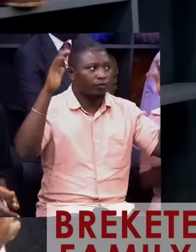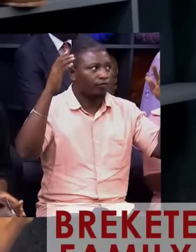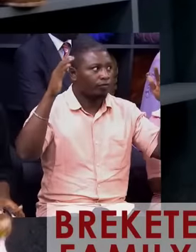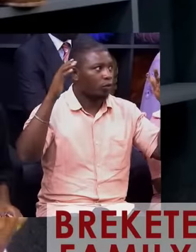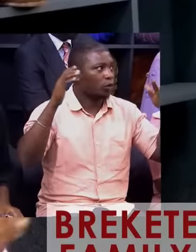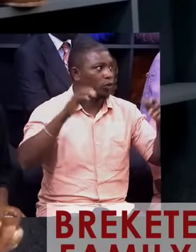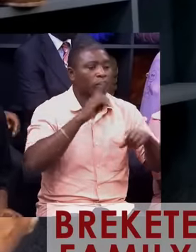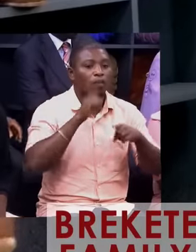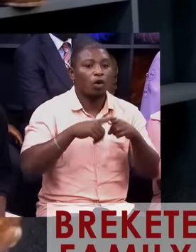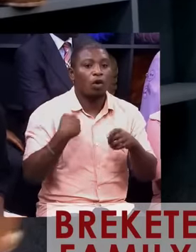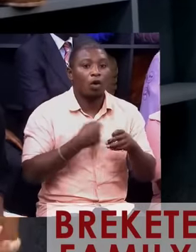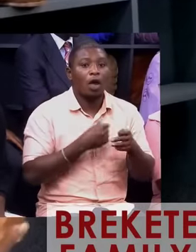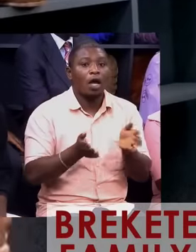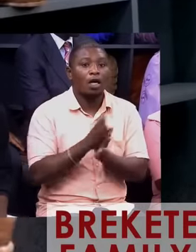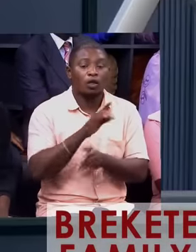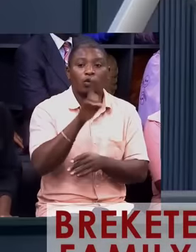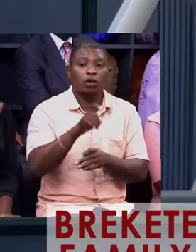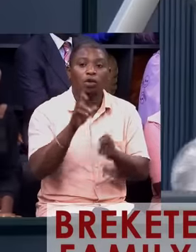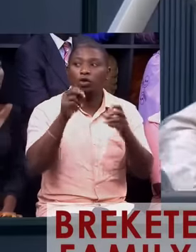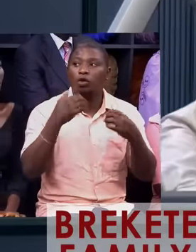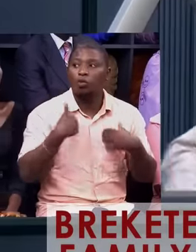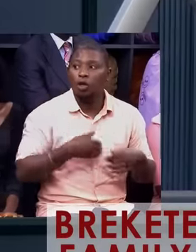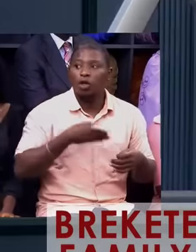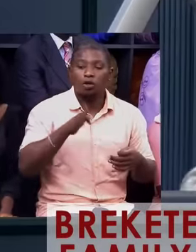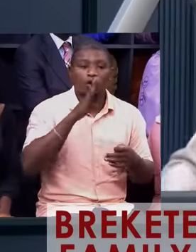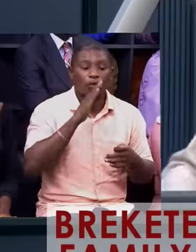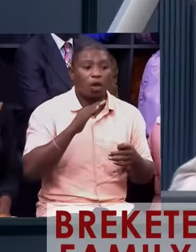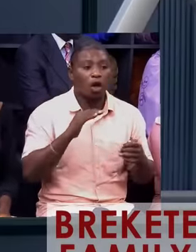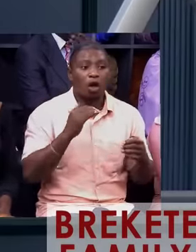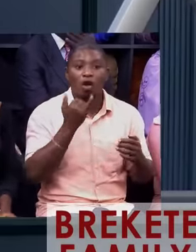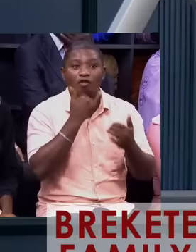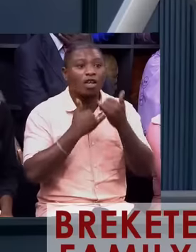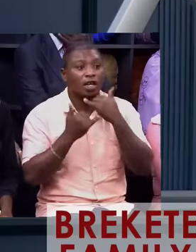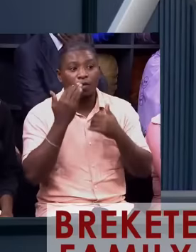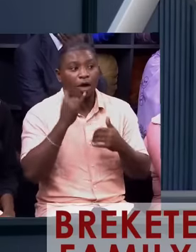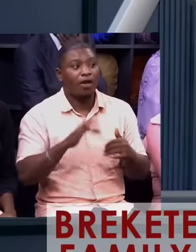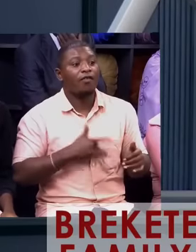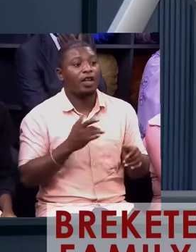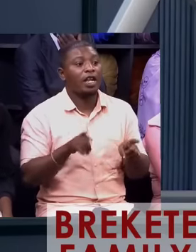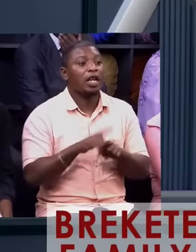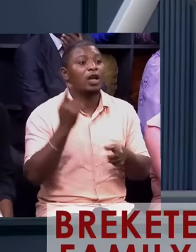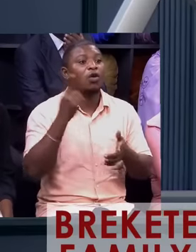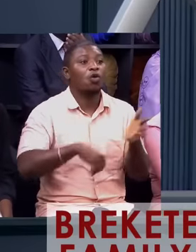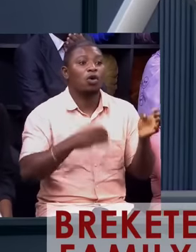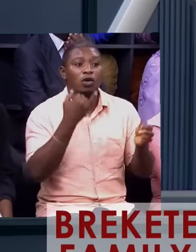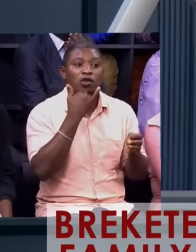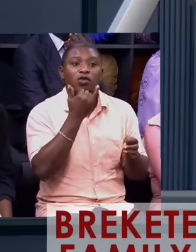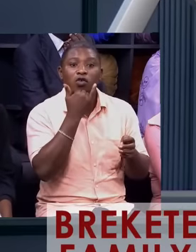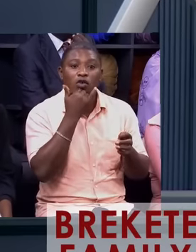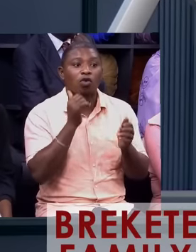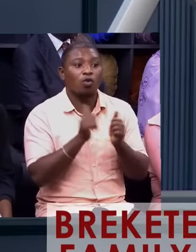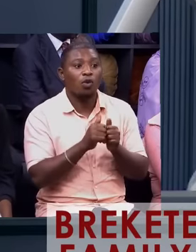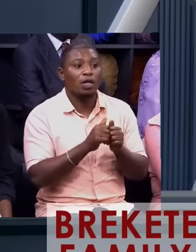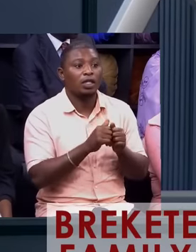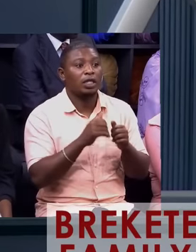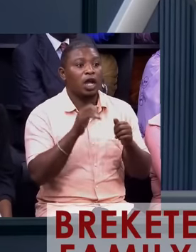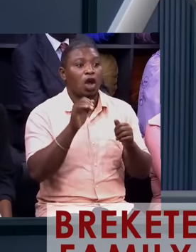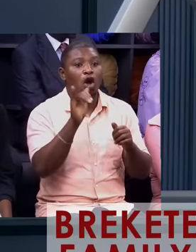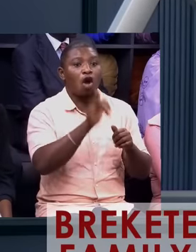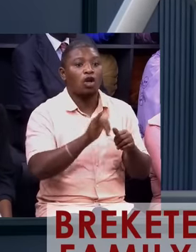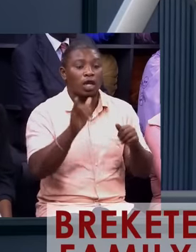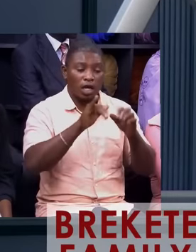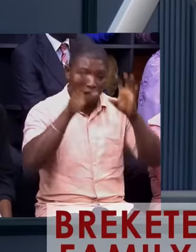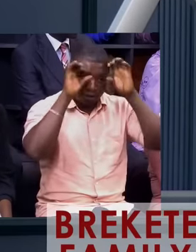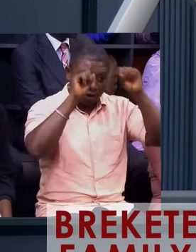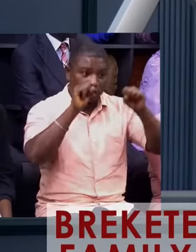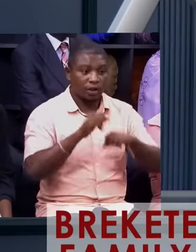question nobody should be offended by feeling like what is difficult what is so wrong with ordinary president he's supposed